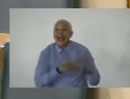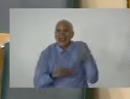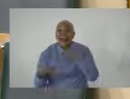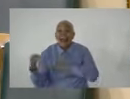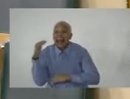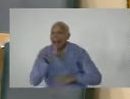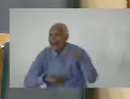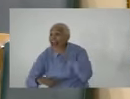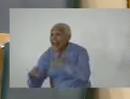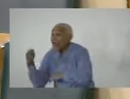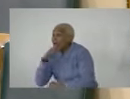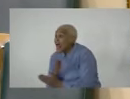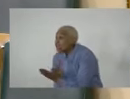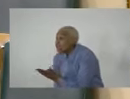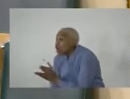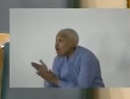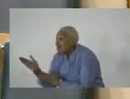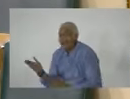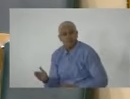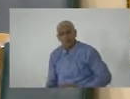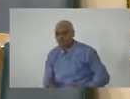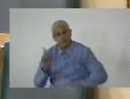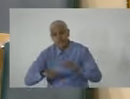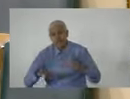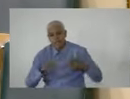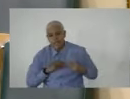untruths to survive.